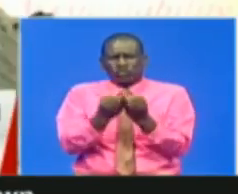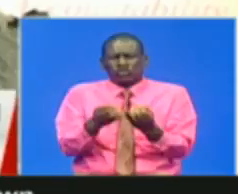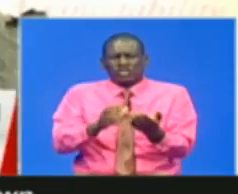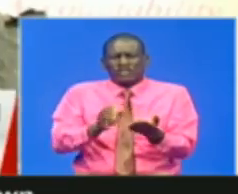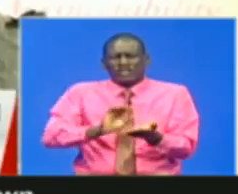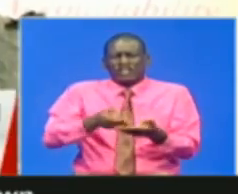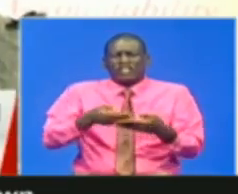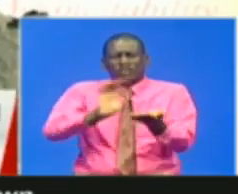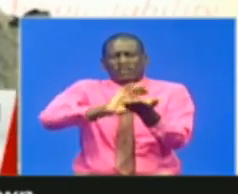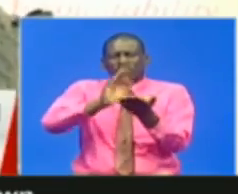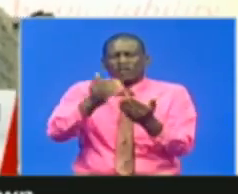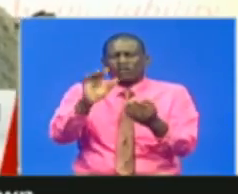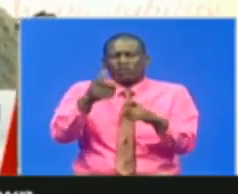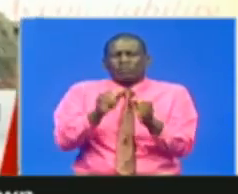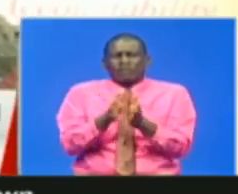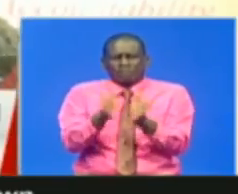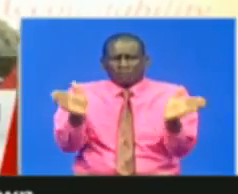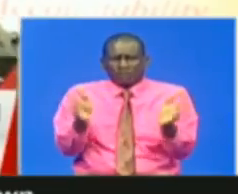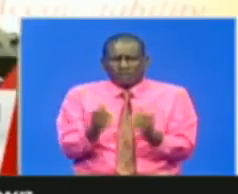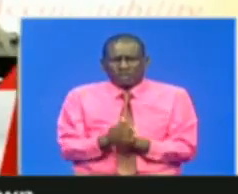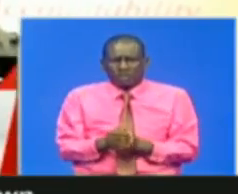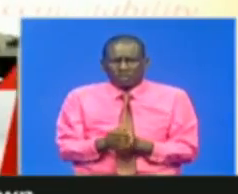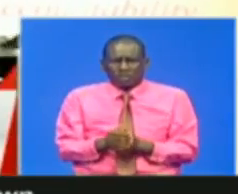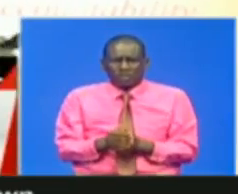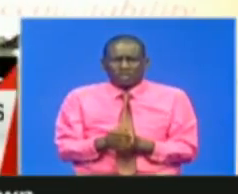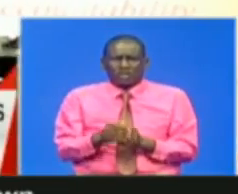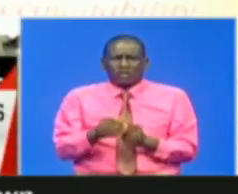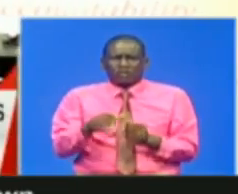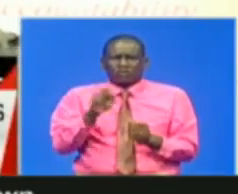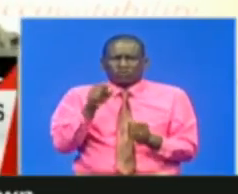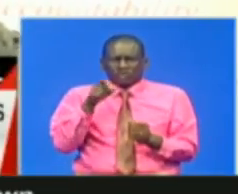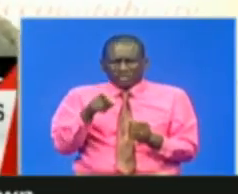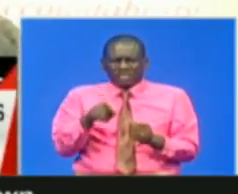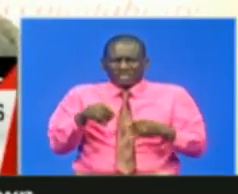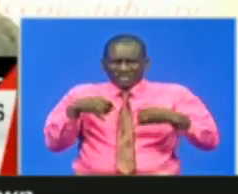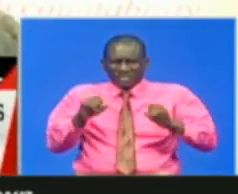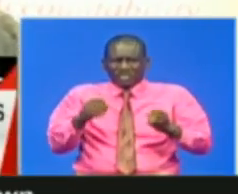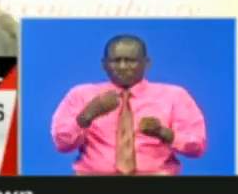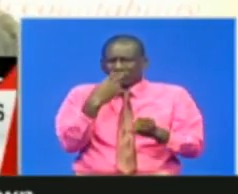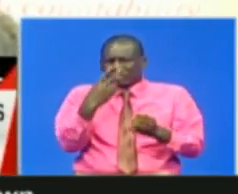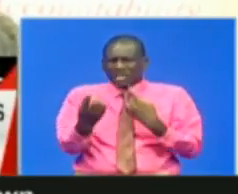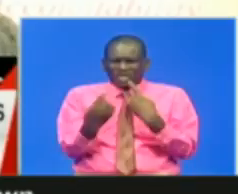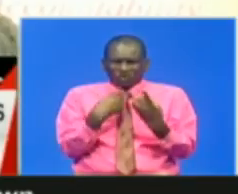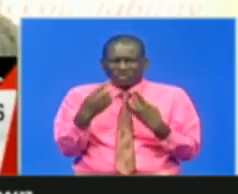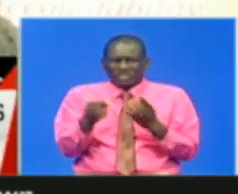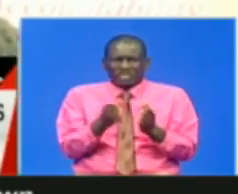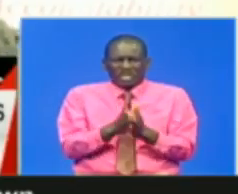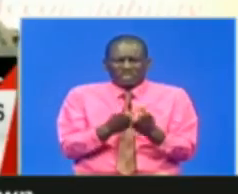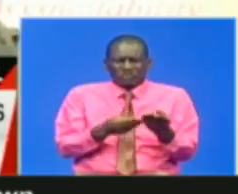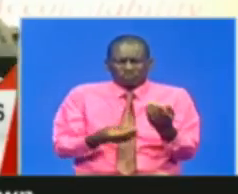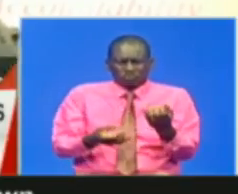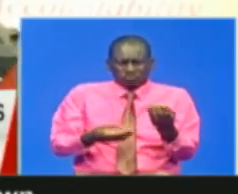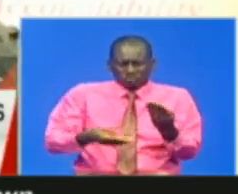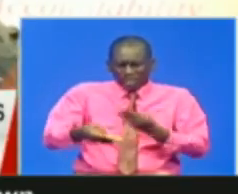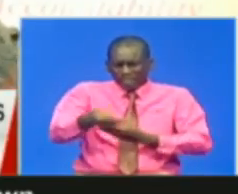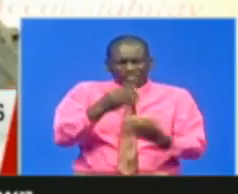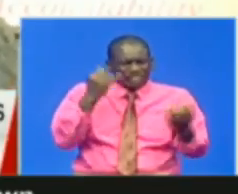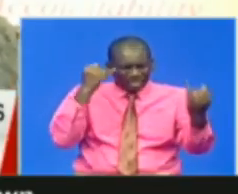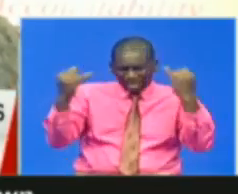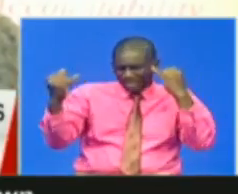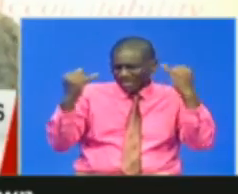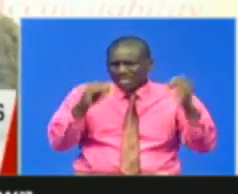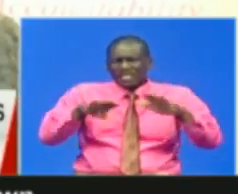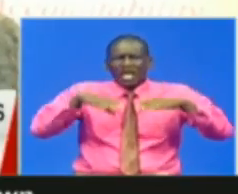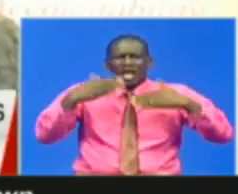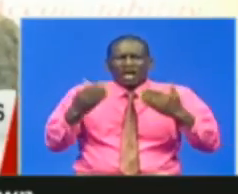funds. The event is exactly to see and to discuss and to exchange ideas how we